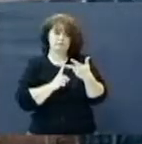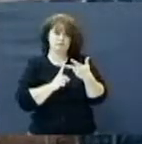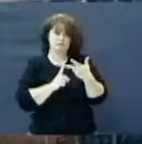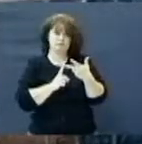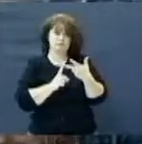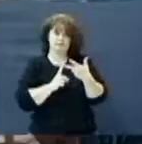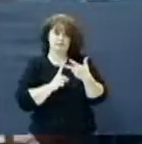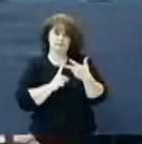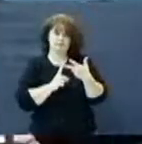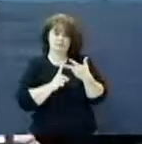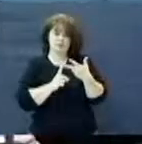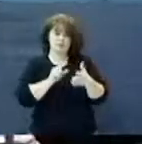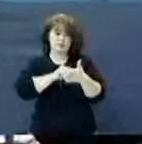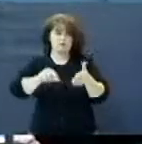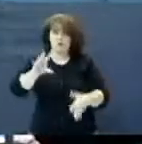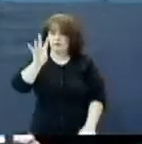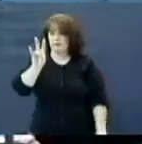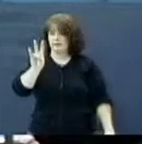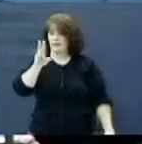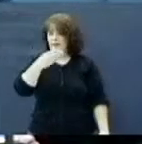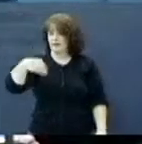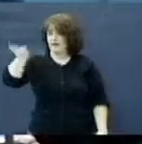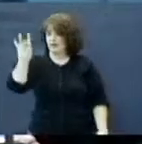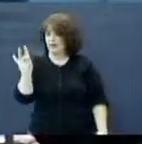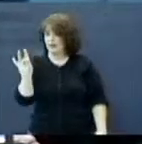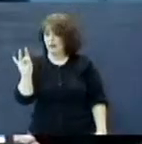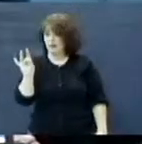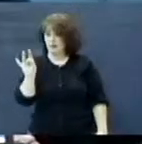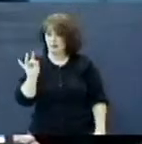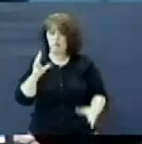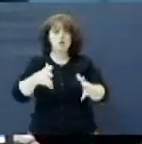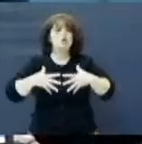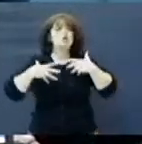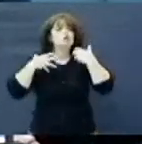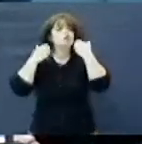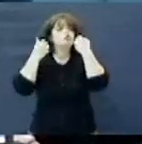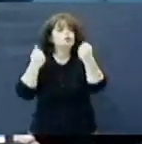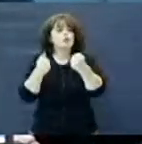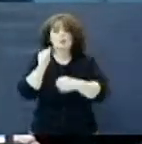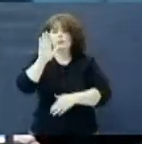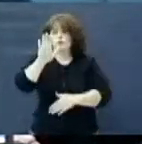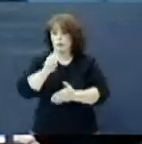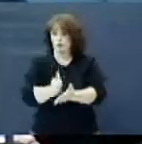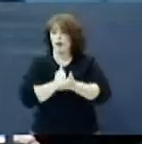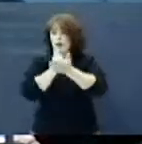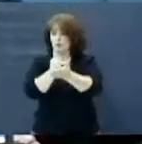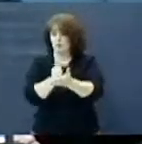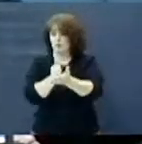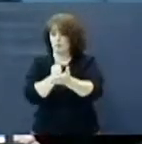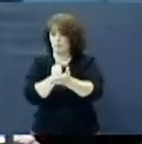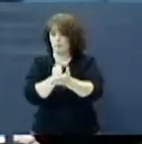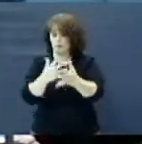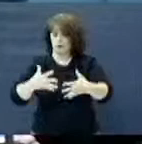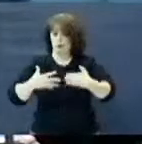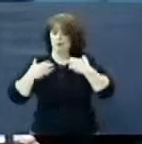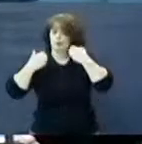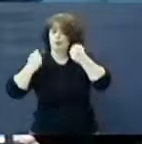Finally, verse 7 and 8, the strength of your help. The strength of your